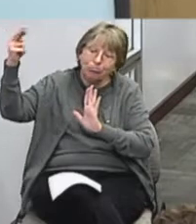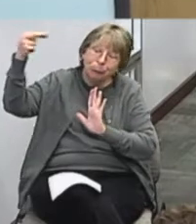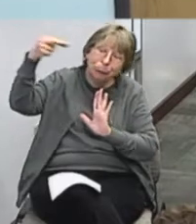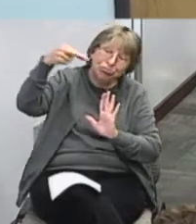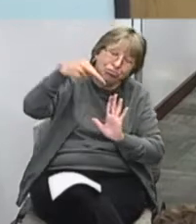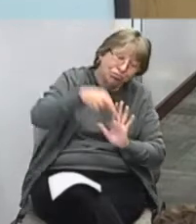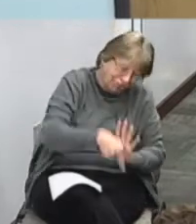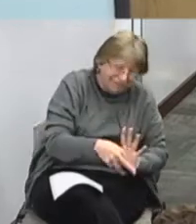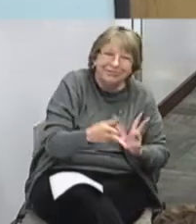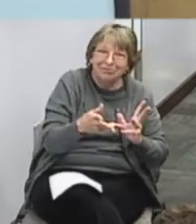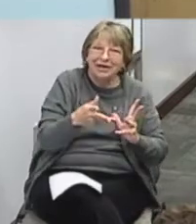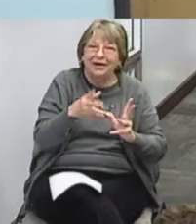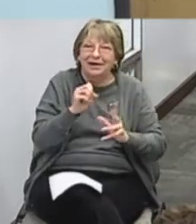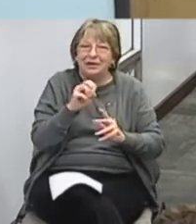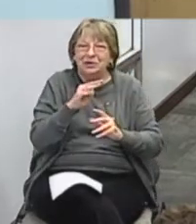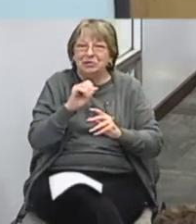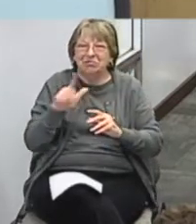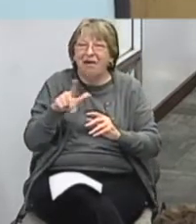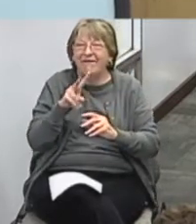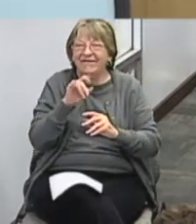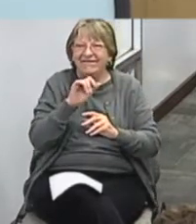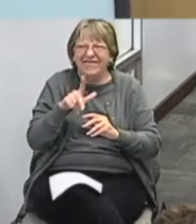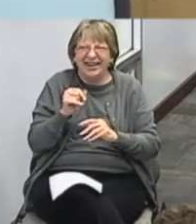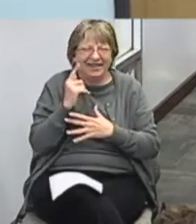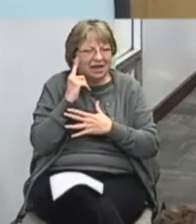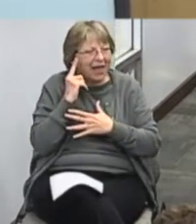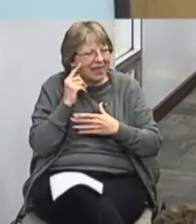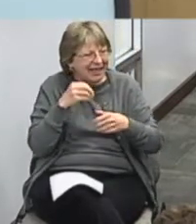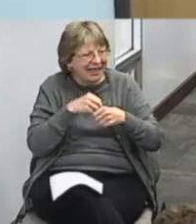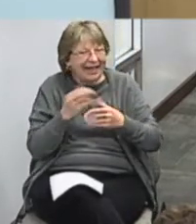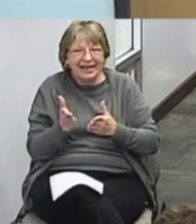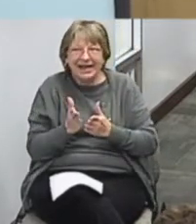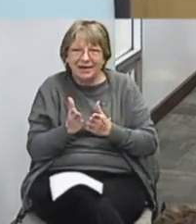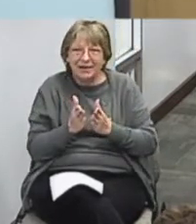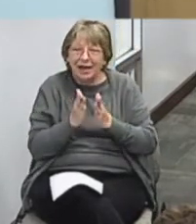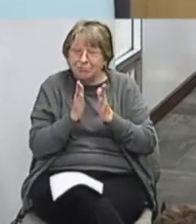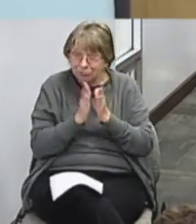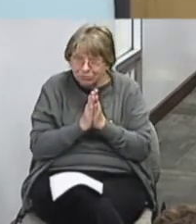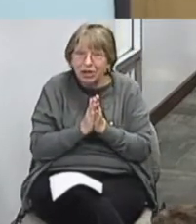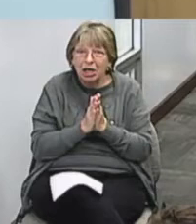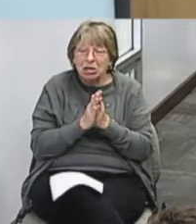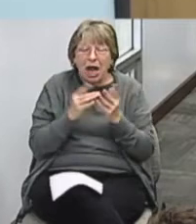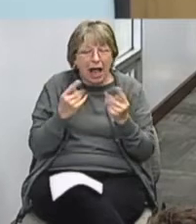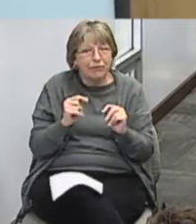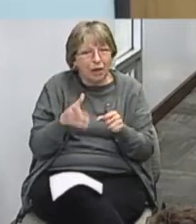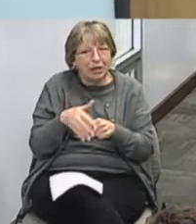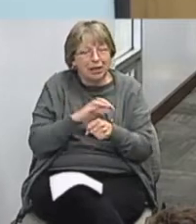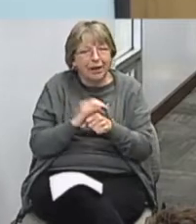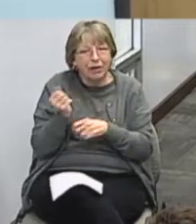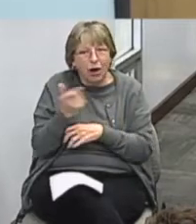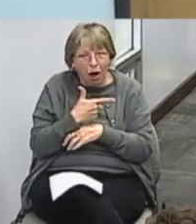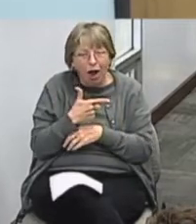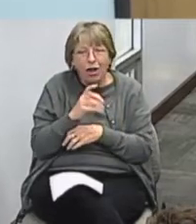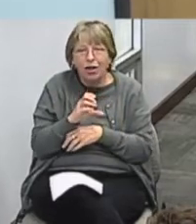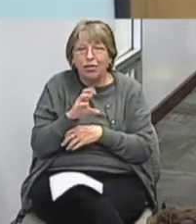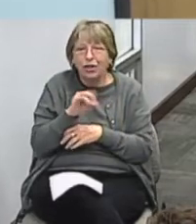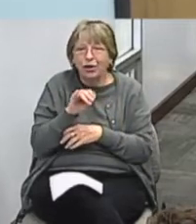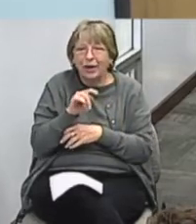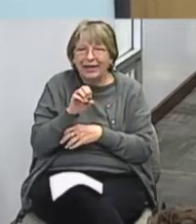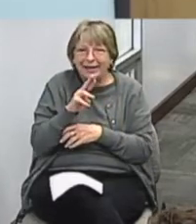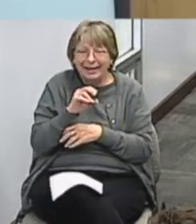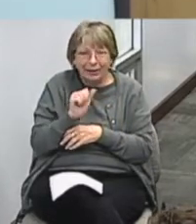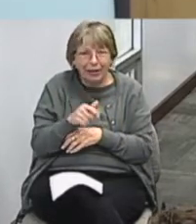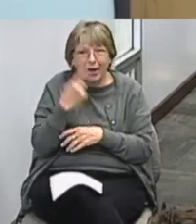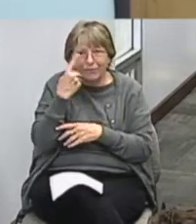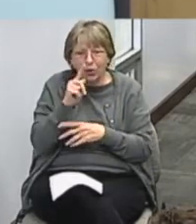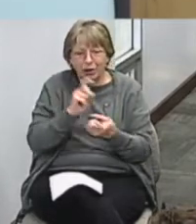I believe that in the proposal, I've tried to cover all the criteria for renaming a park. I felt